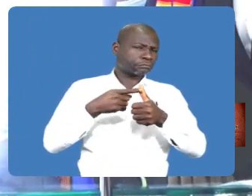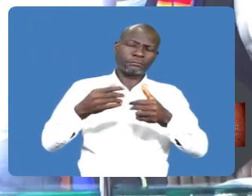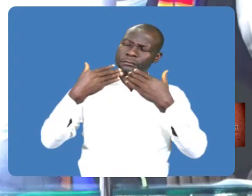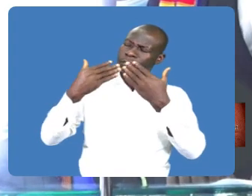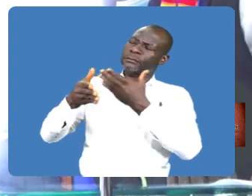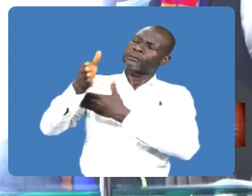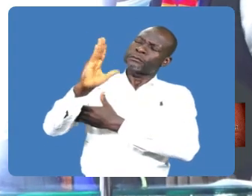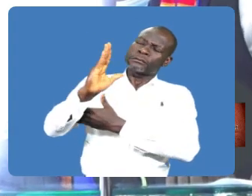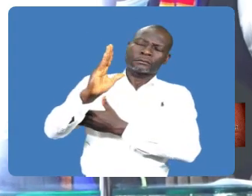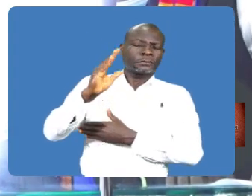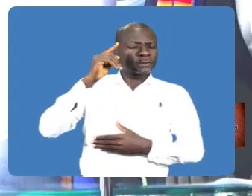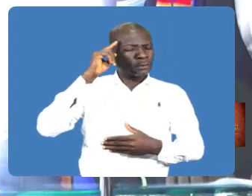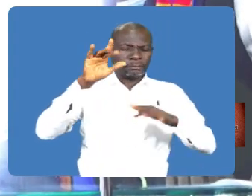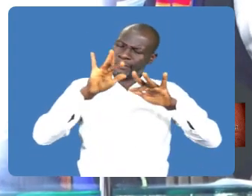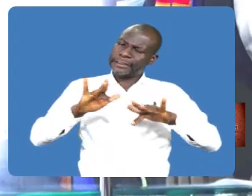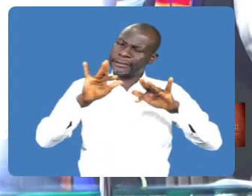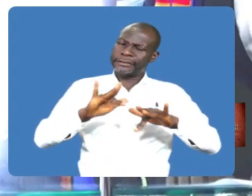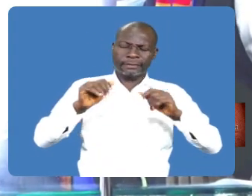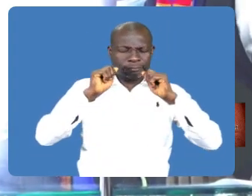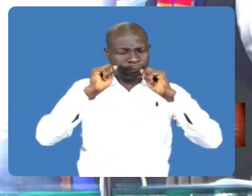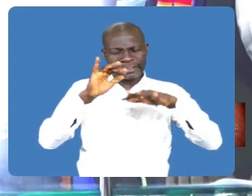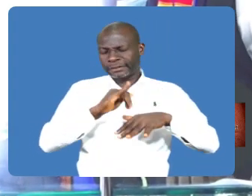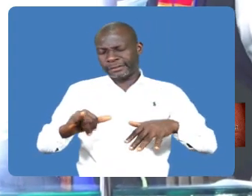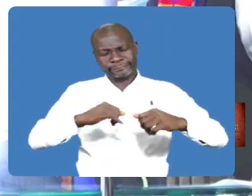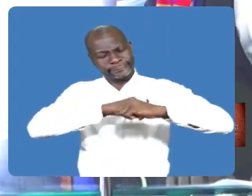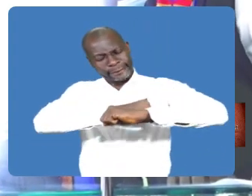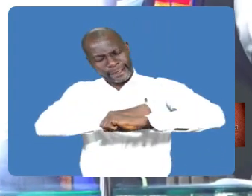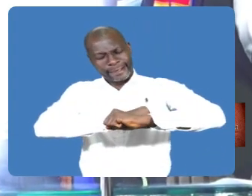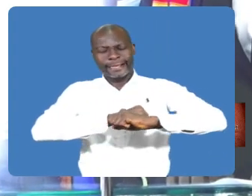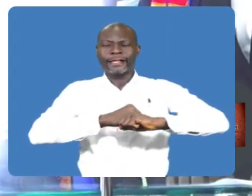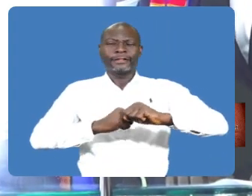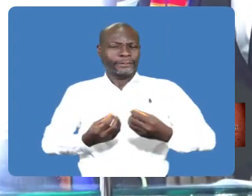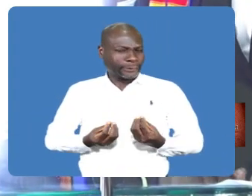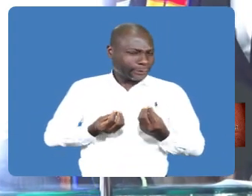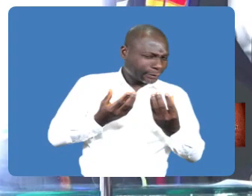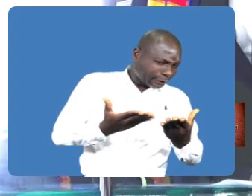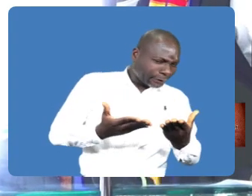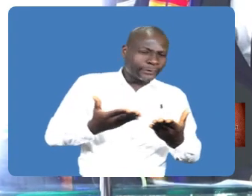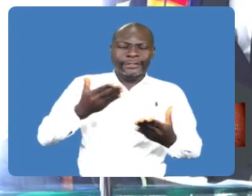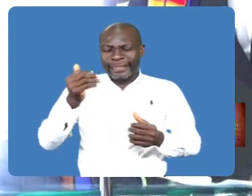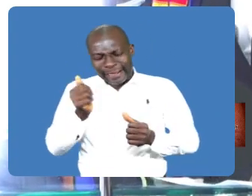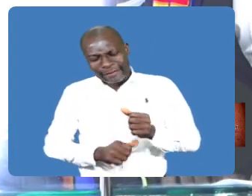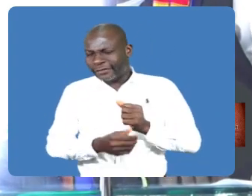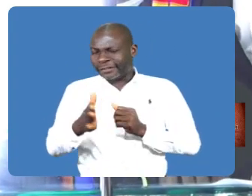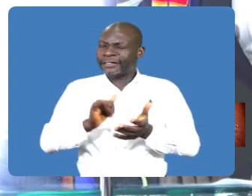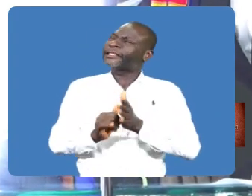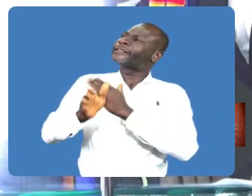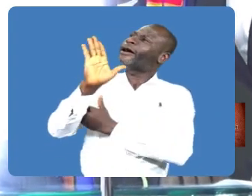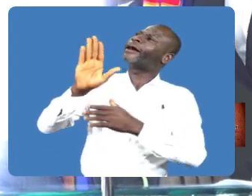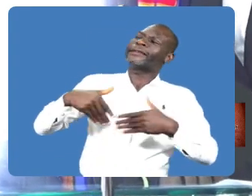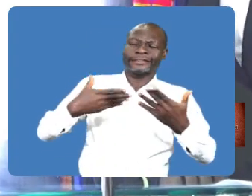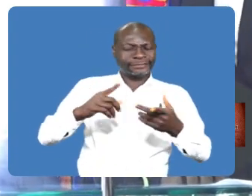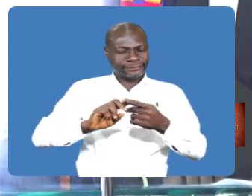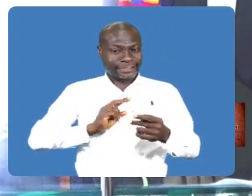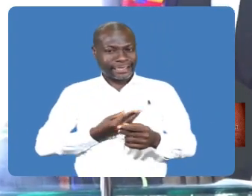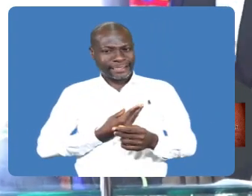the Almighty God for his mercies, blessings, guidance, provision that he has bestowed upon